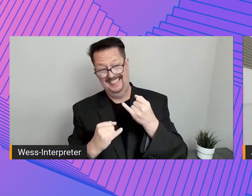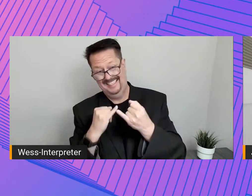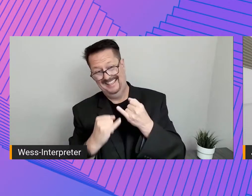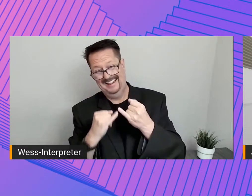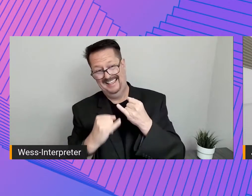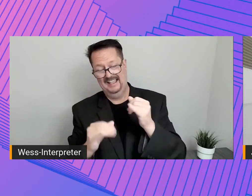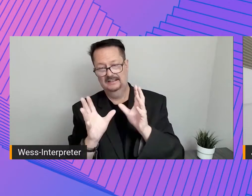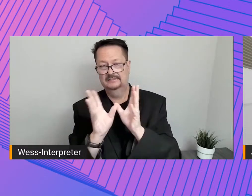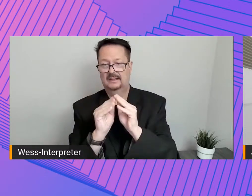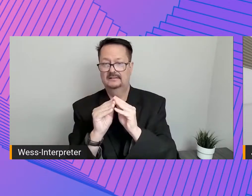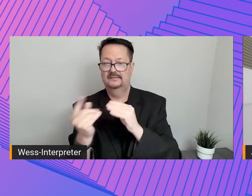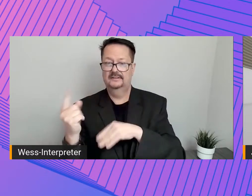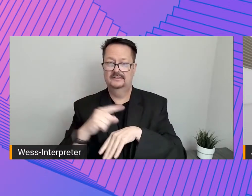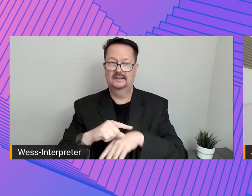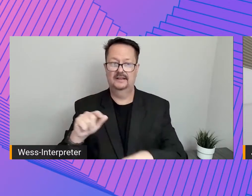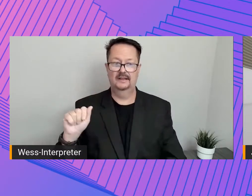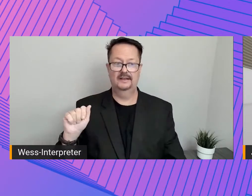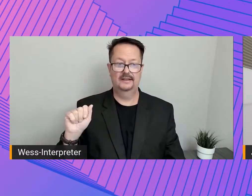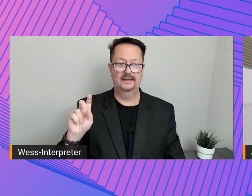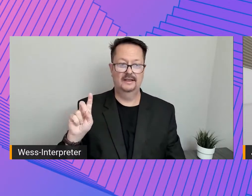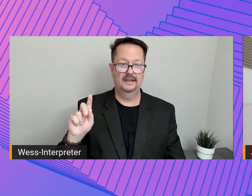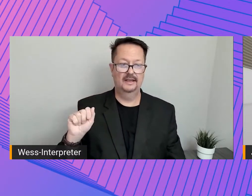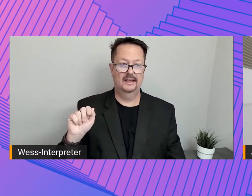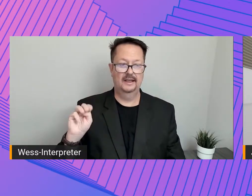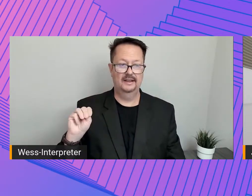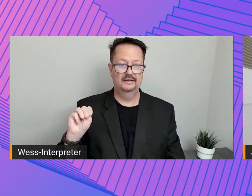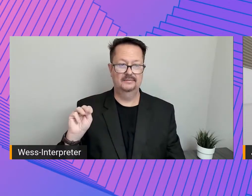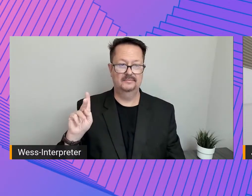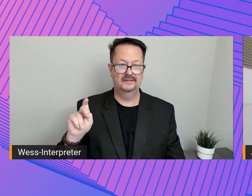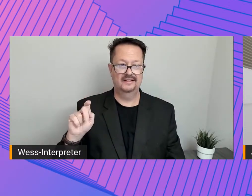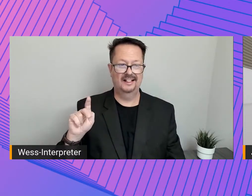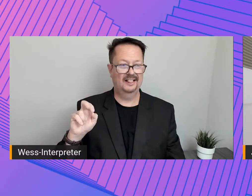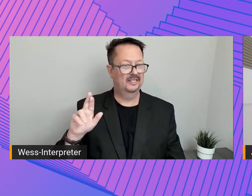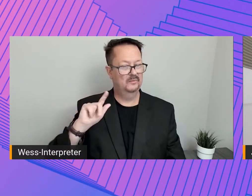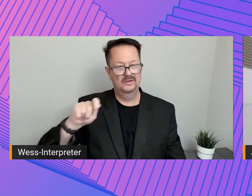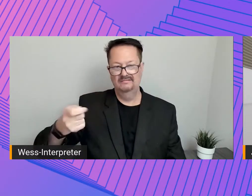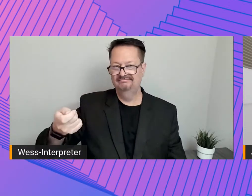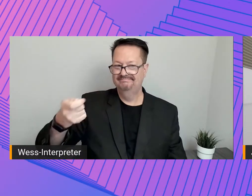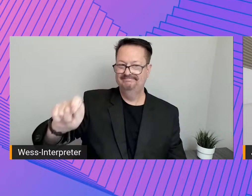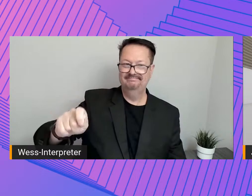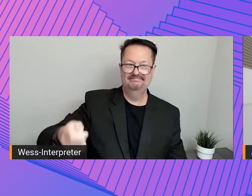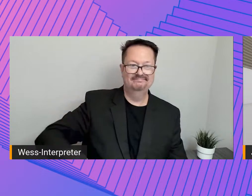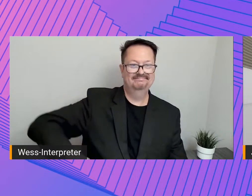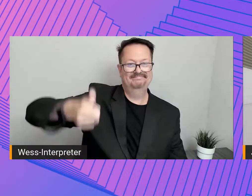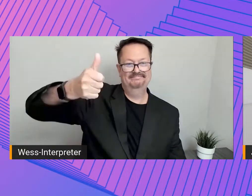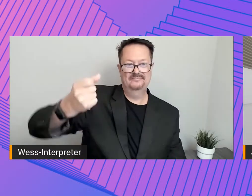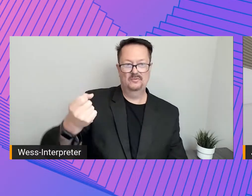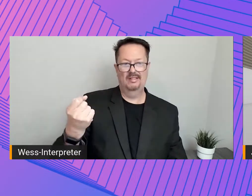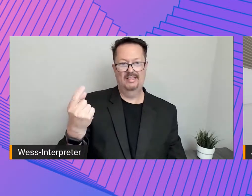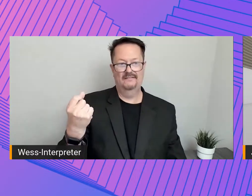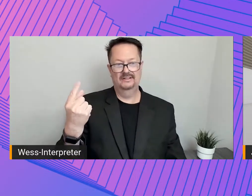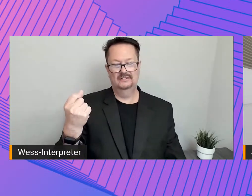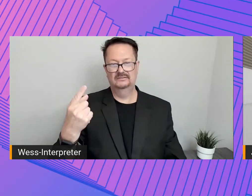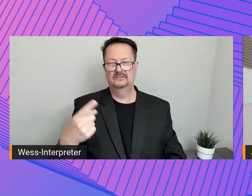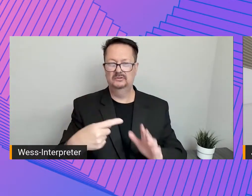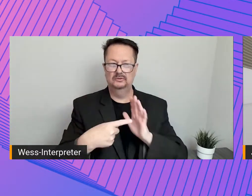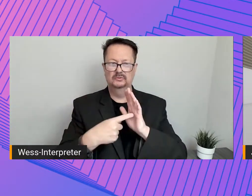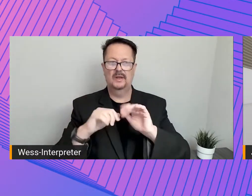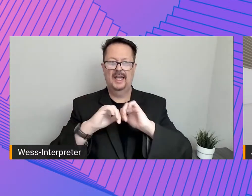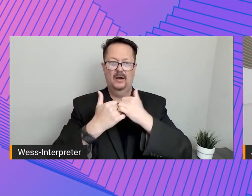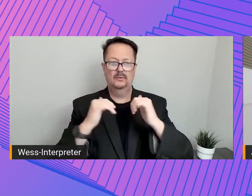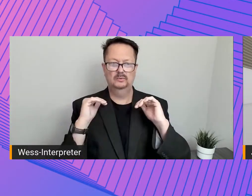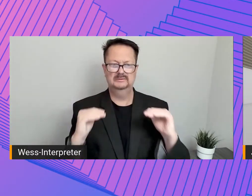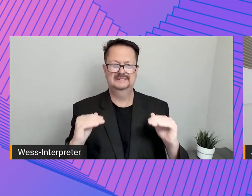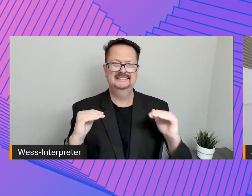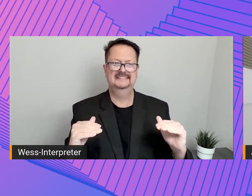of the day is going to be Adam Keller, and we're just going to turn everything up to 11. We're going to try to show you how to take your applications to the next level, and we're going